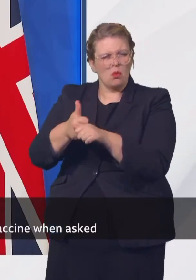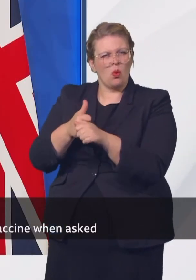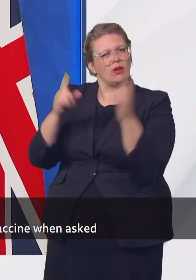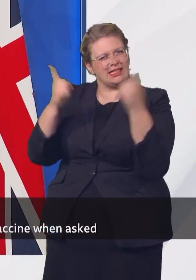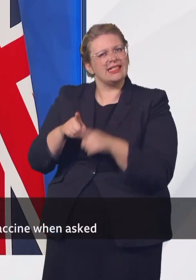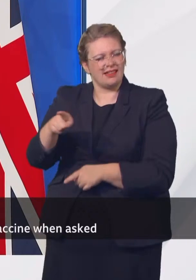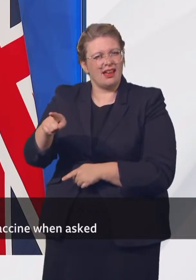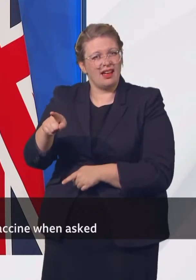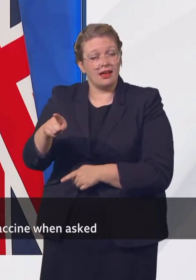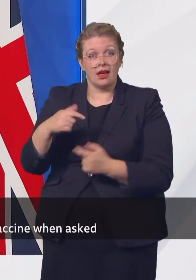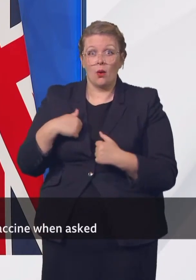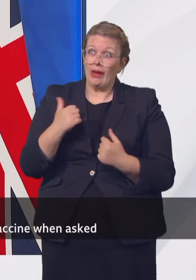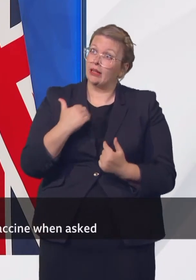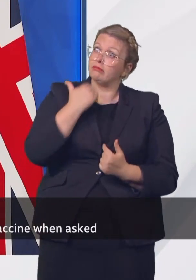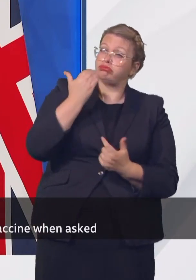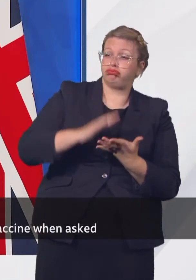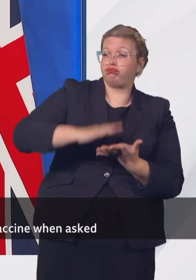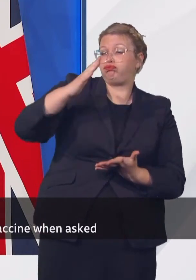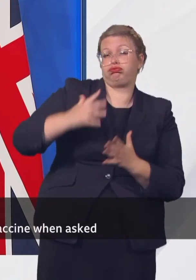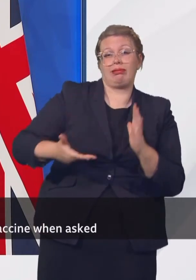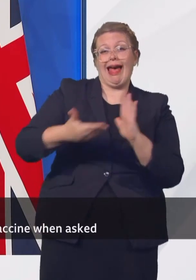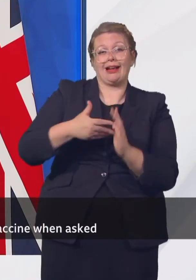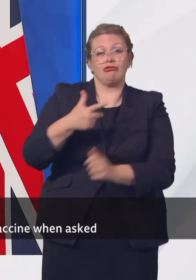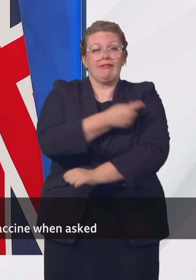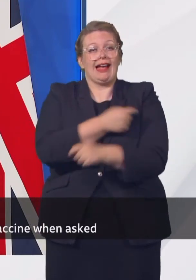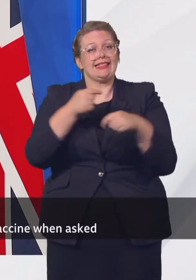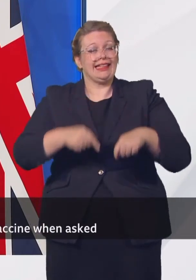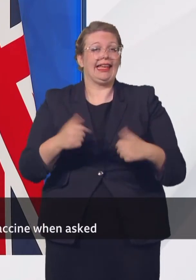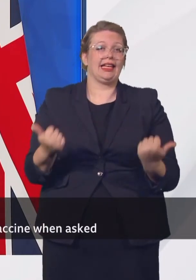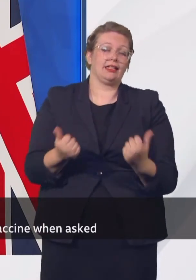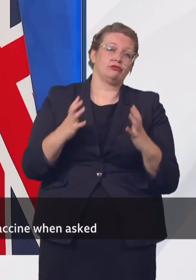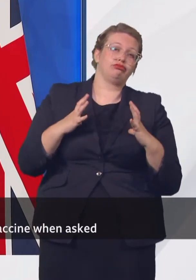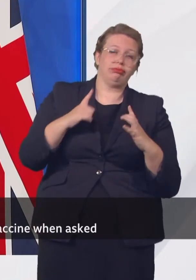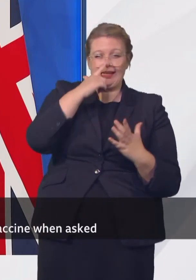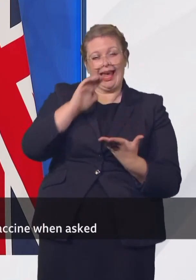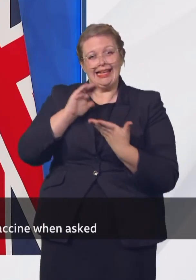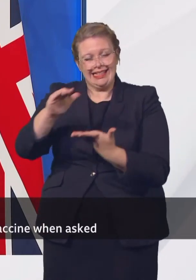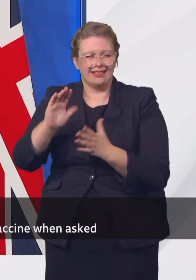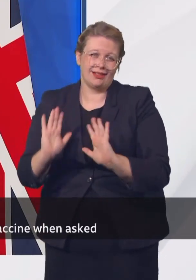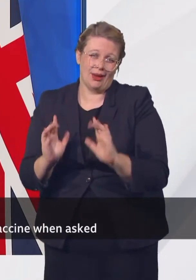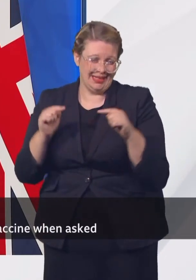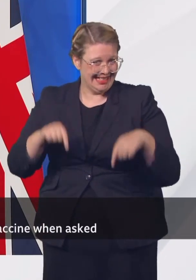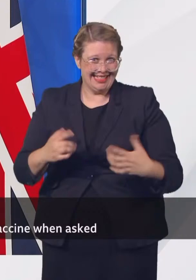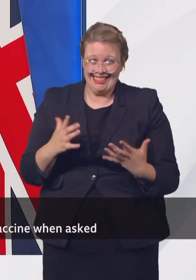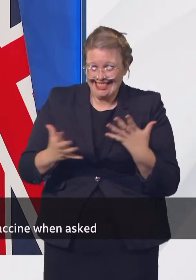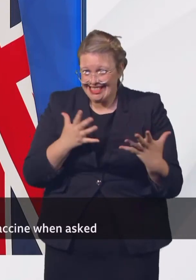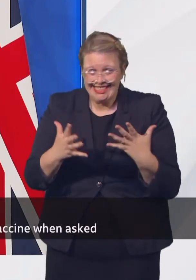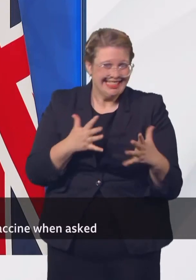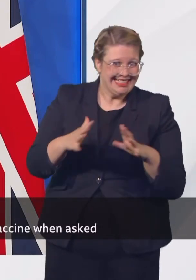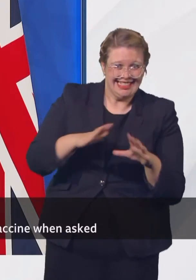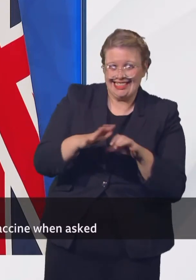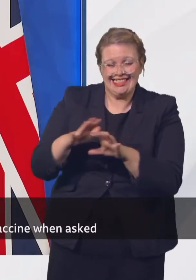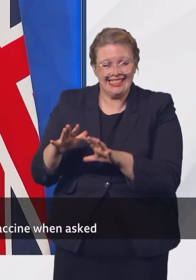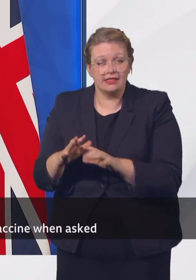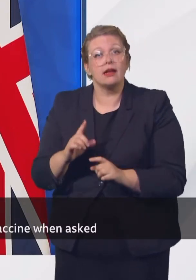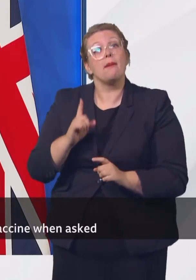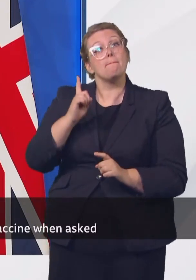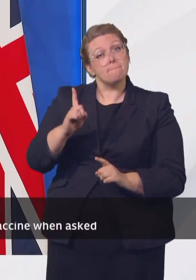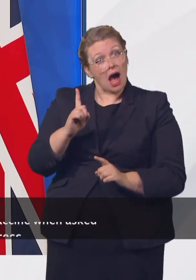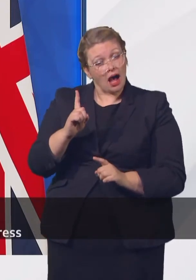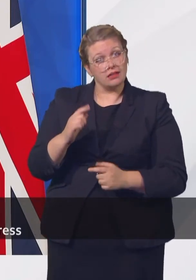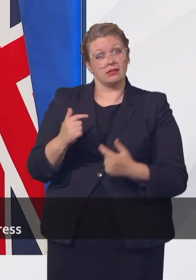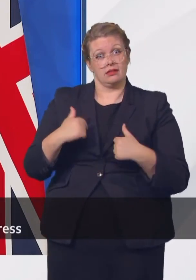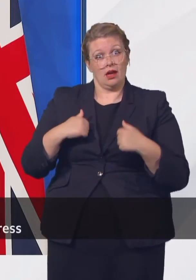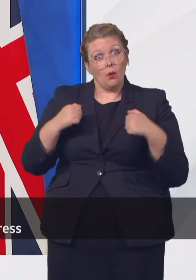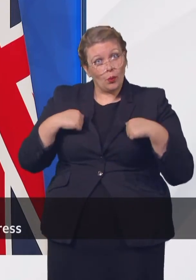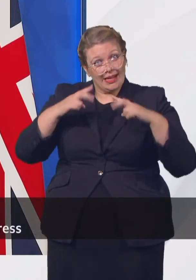excess doses of vaccine in the UK at the moment, but what we have done is by providing the Oxford